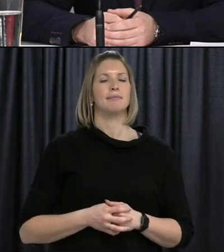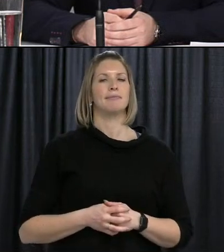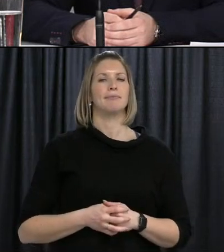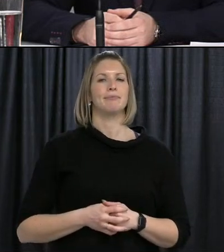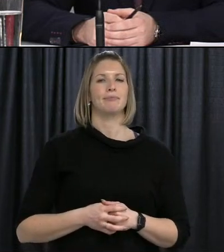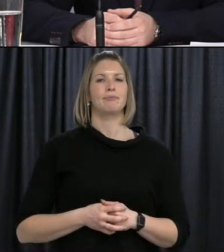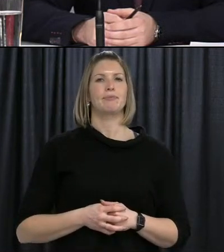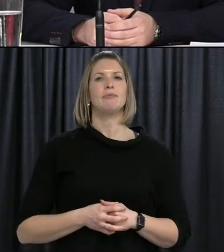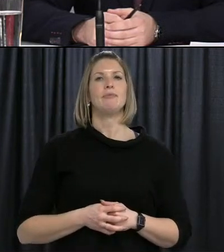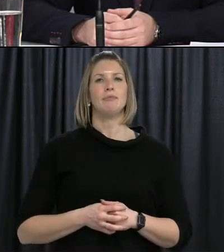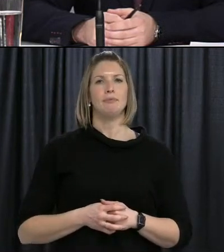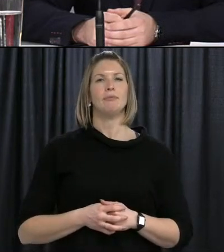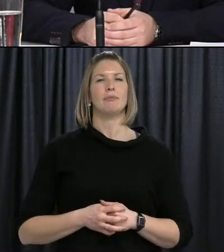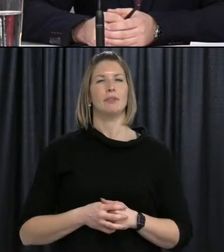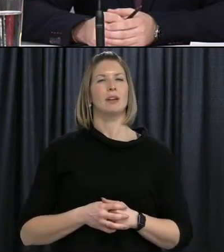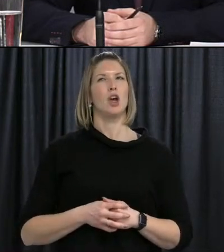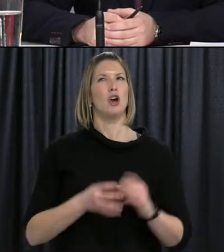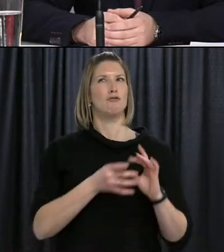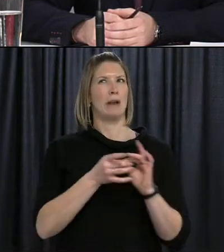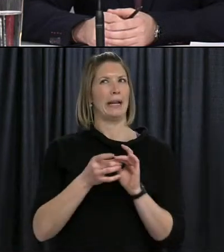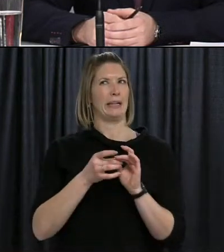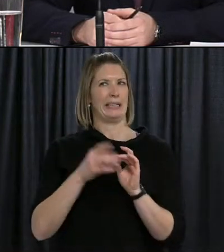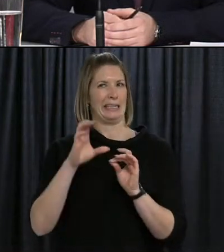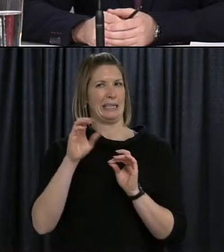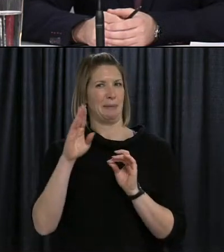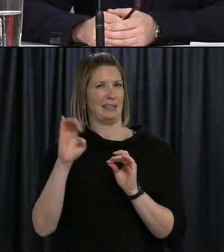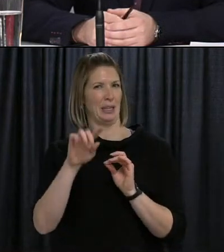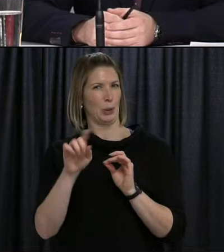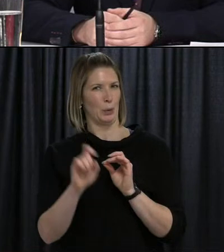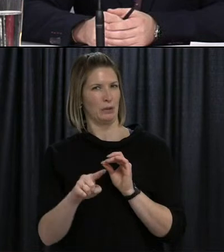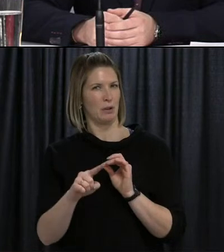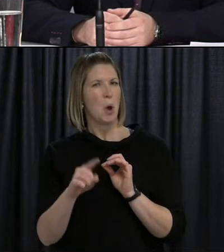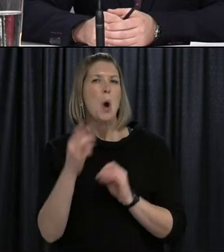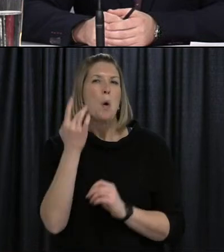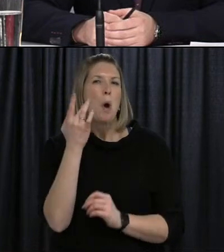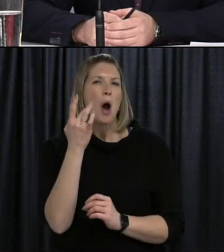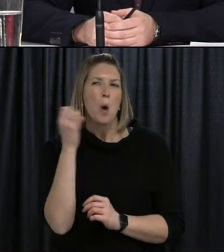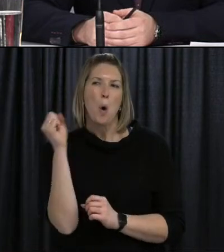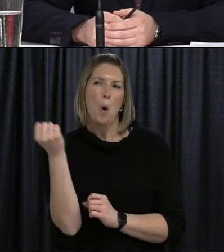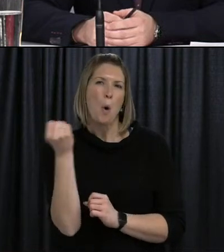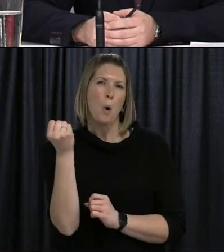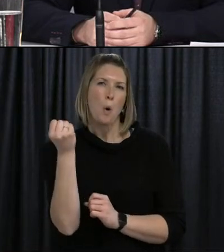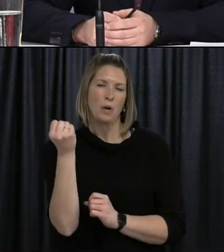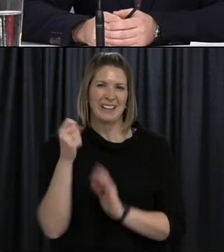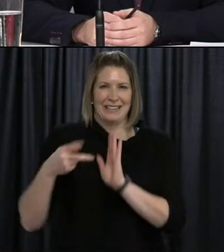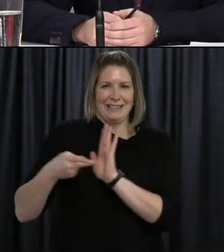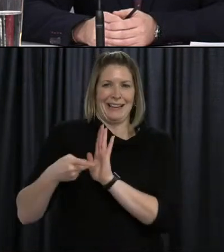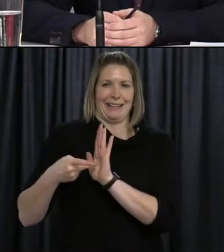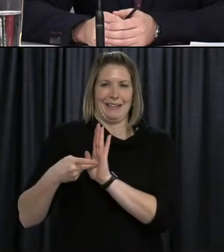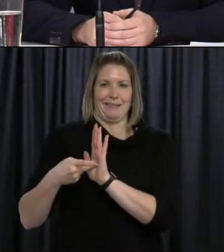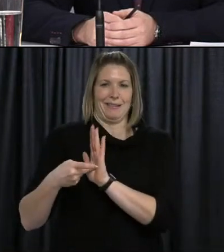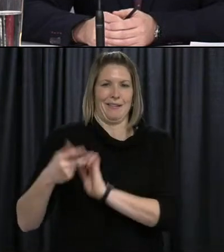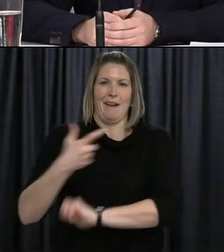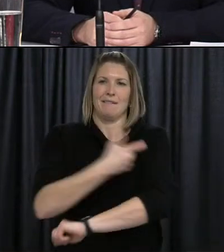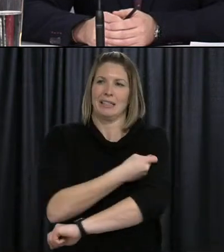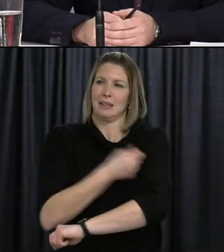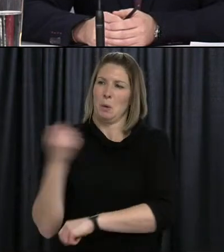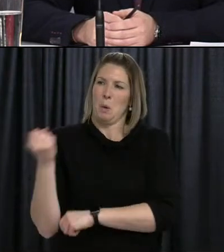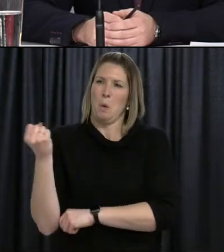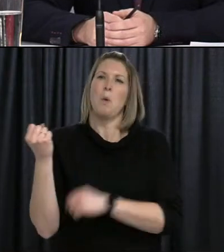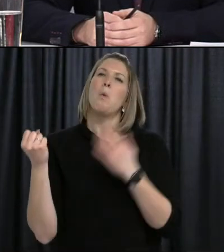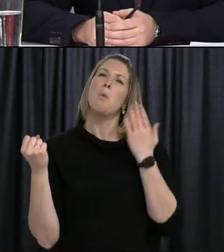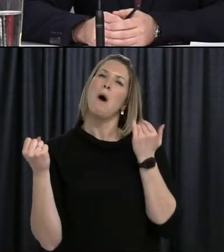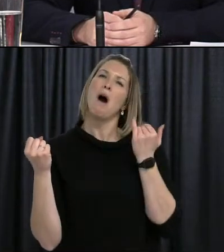Thank you. Just following on Peter's question there, why are we holding those doses back when we know the vaccine schedule coming from Pfizer and